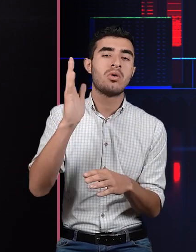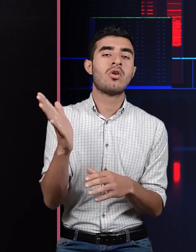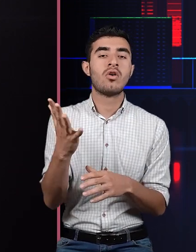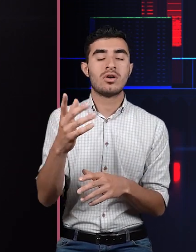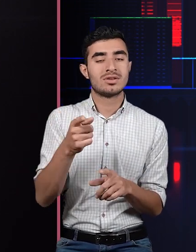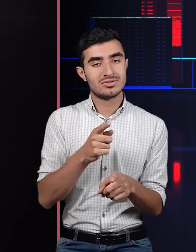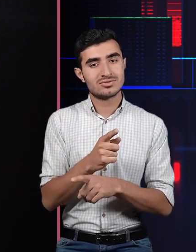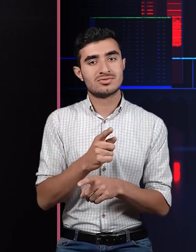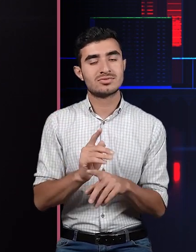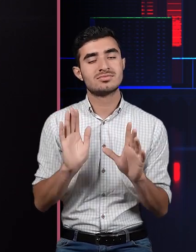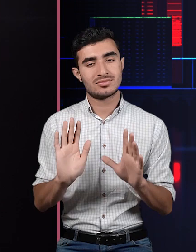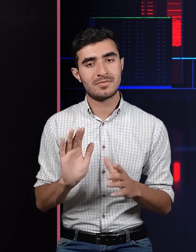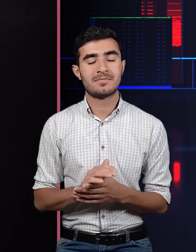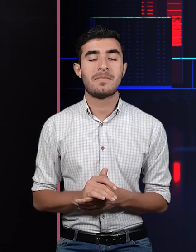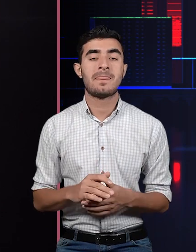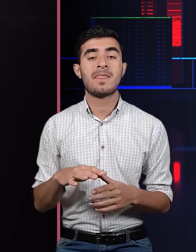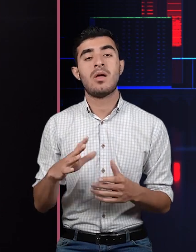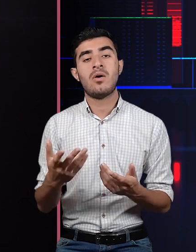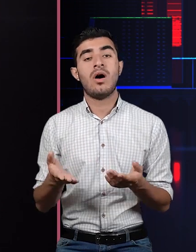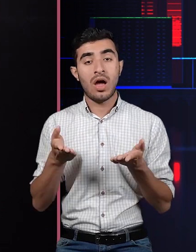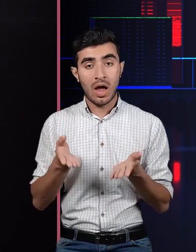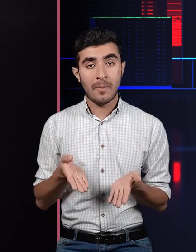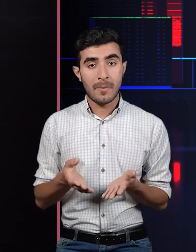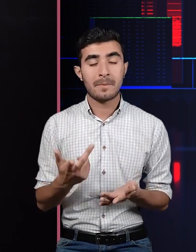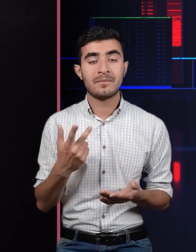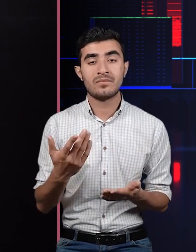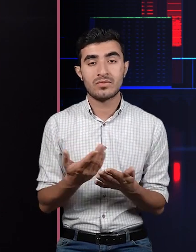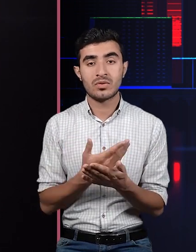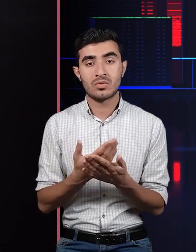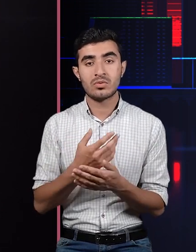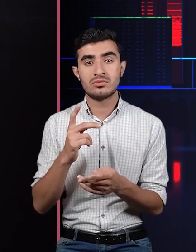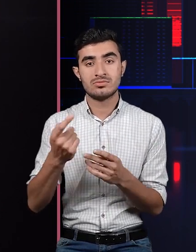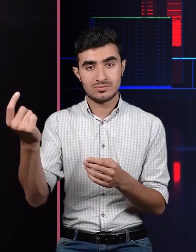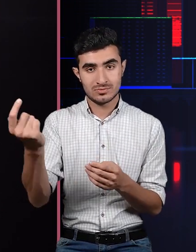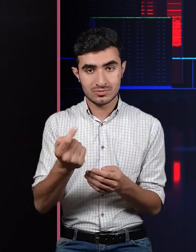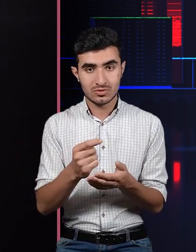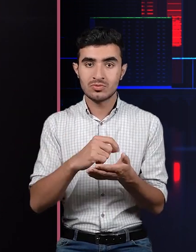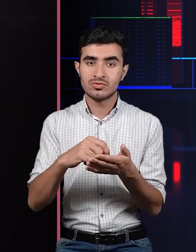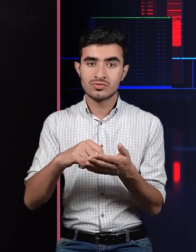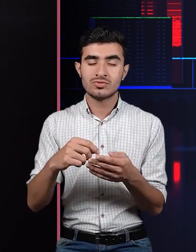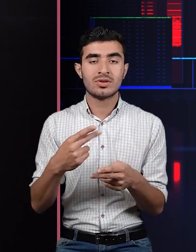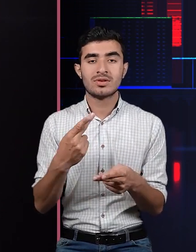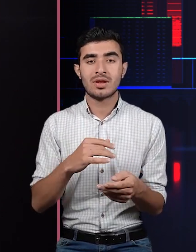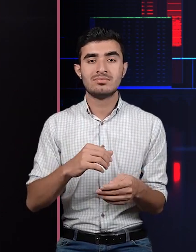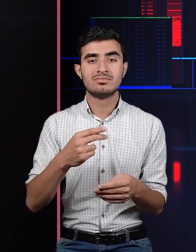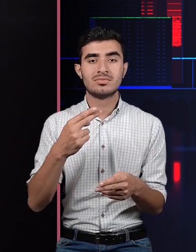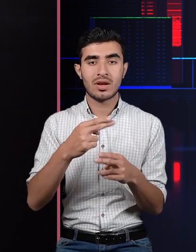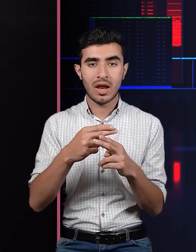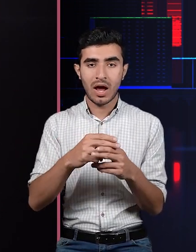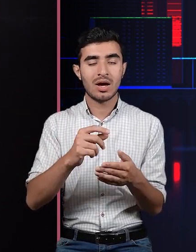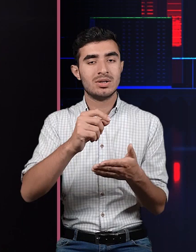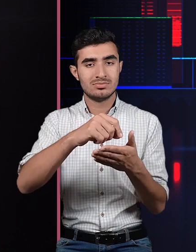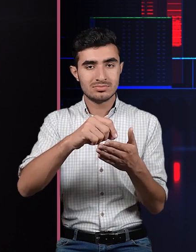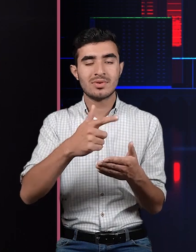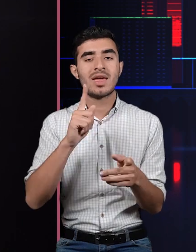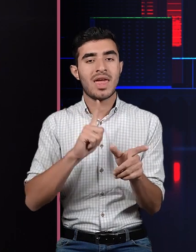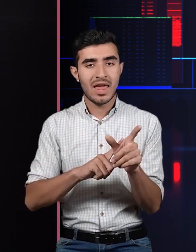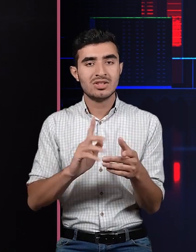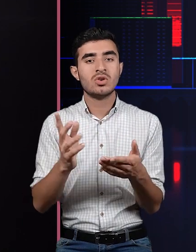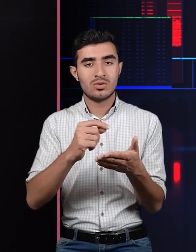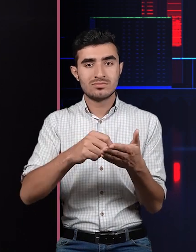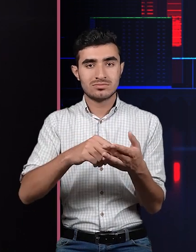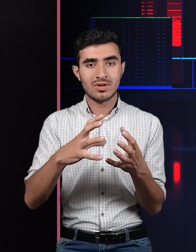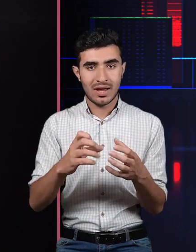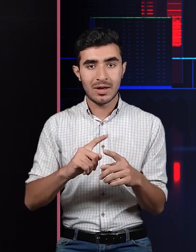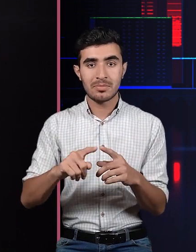the, adults bhi aate the. And abhi bhi hamari jab students aate hain, they have to fill out this form, and the oldest or